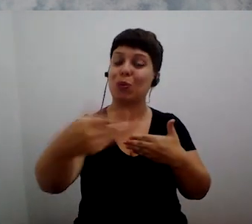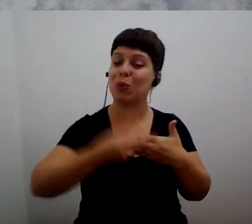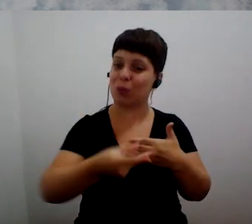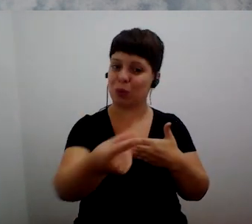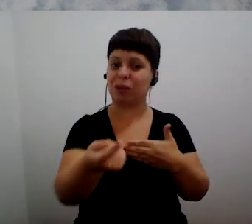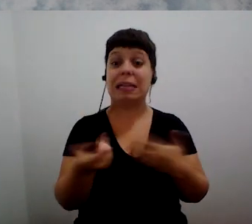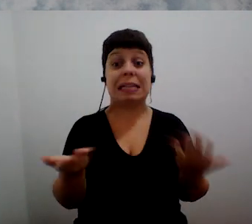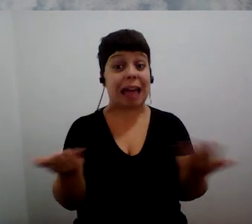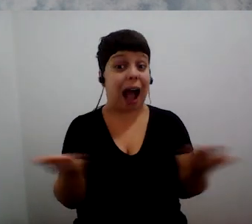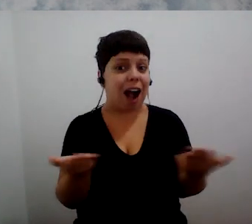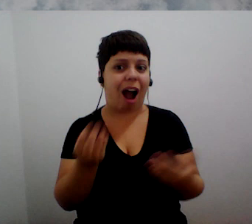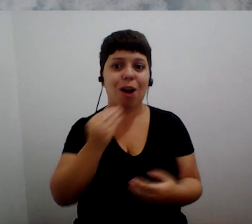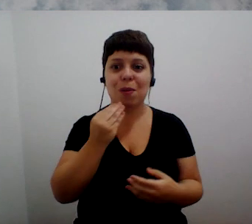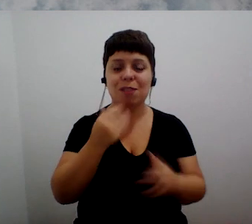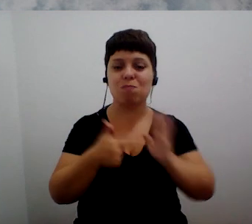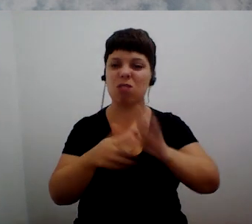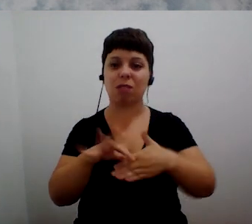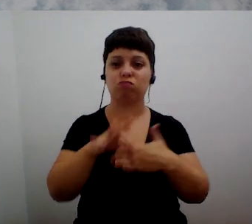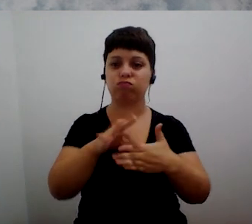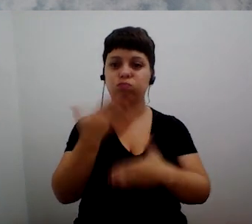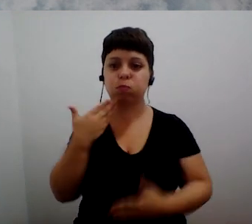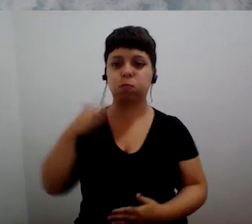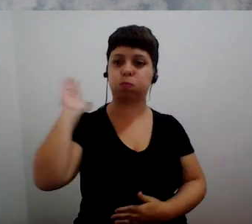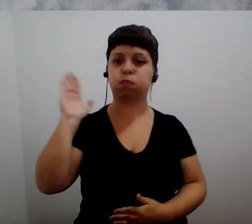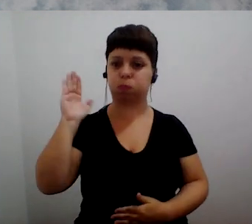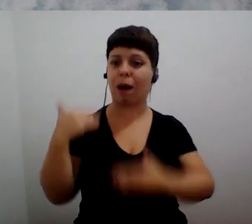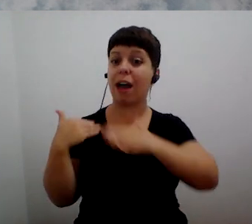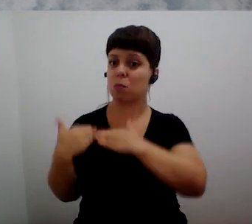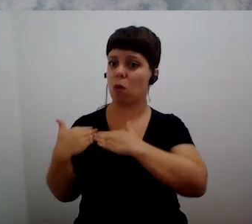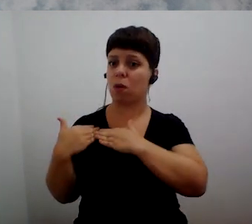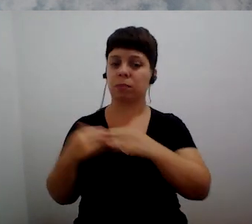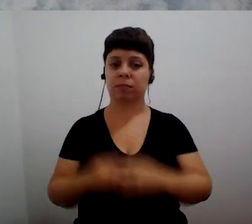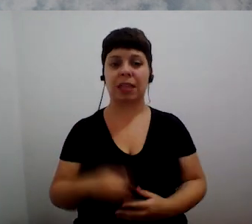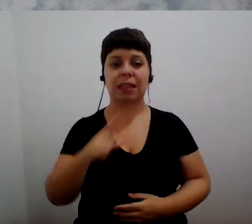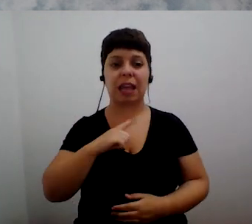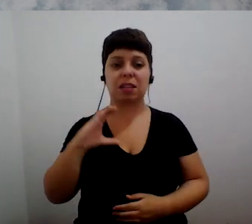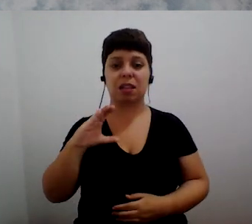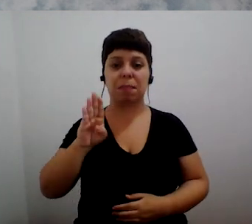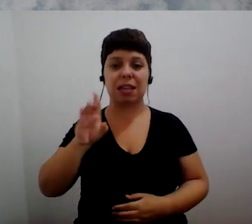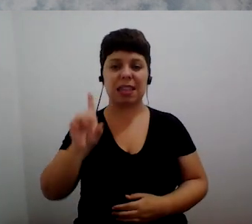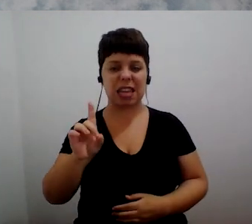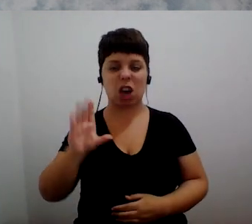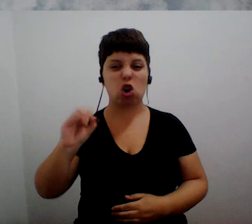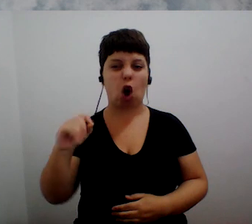leadership and commitment. We have the CBD COP15 in Kunming, and there are